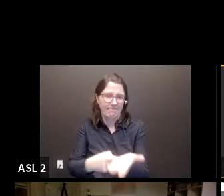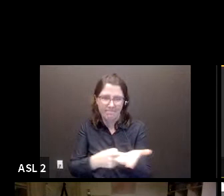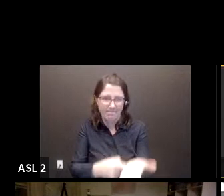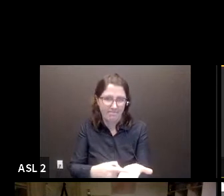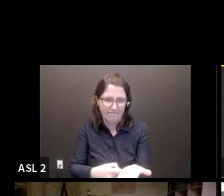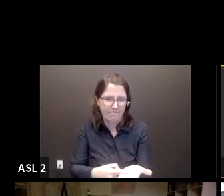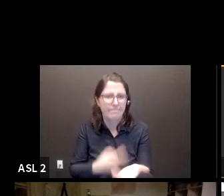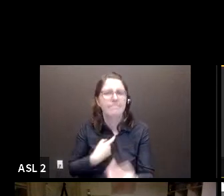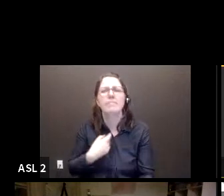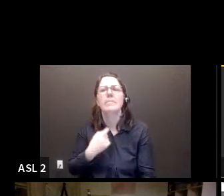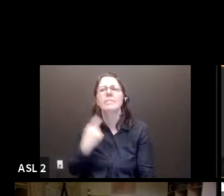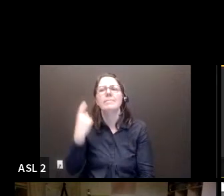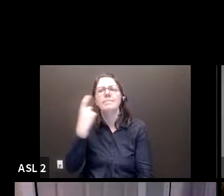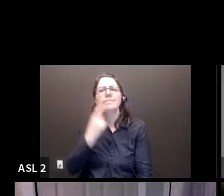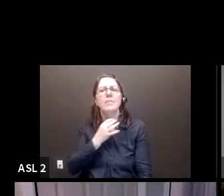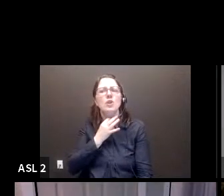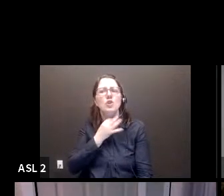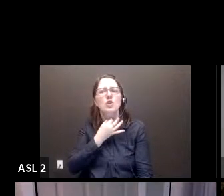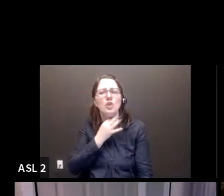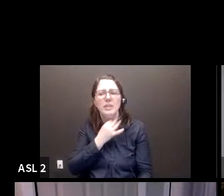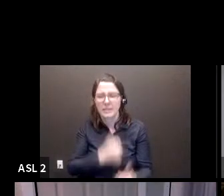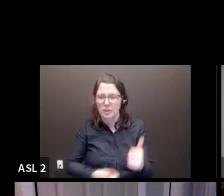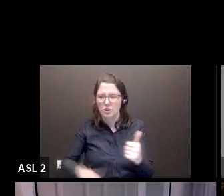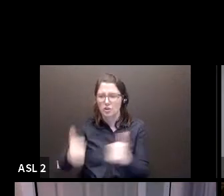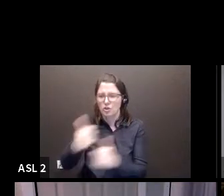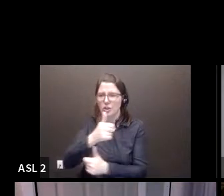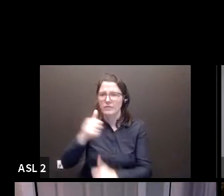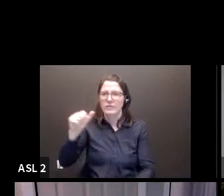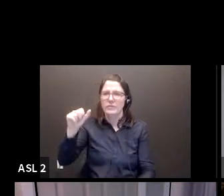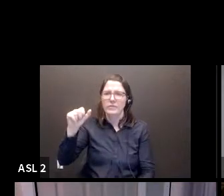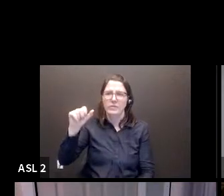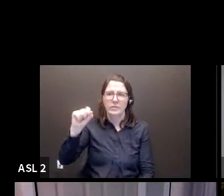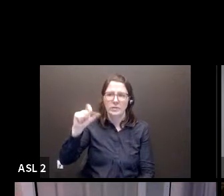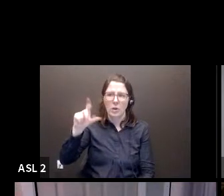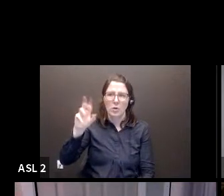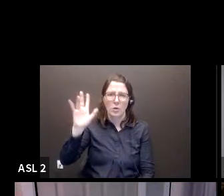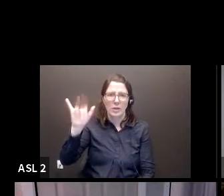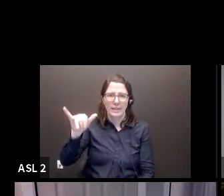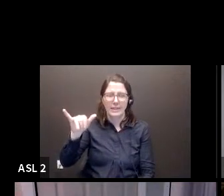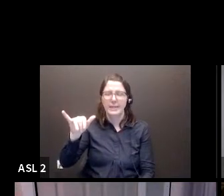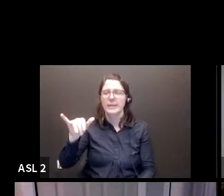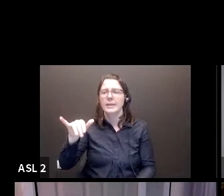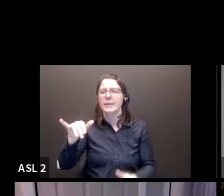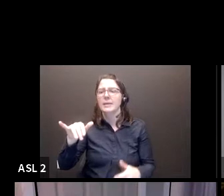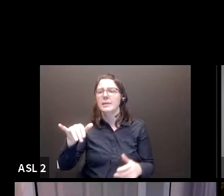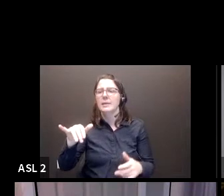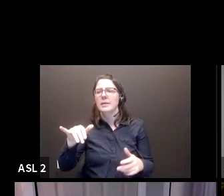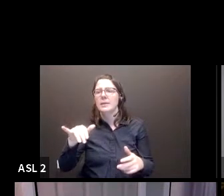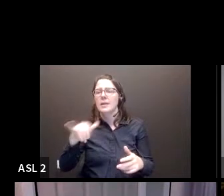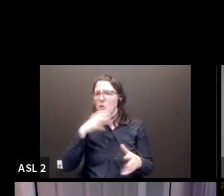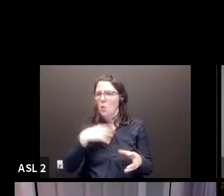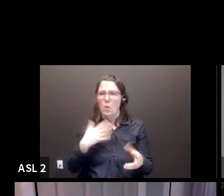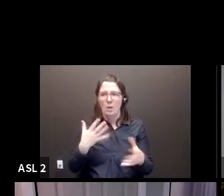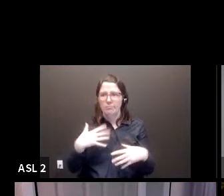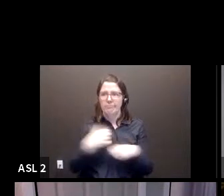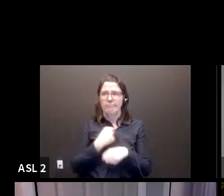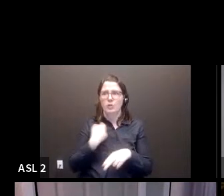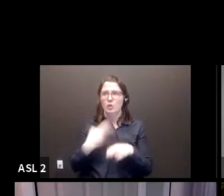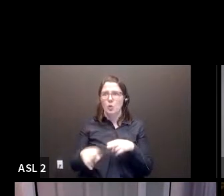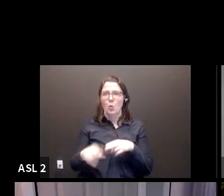briefly um or whatever time maybe i shouldn't say briefly for this because this is a really important question